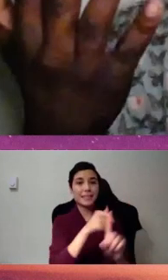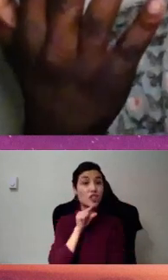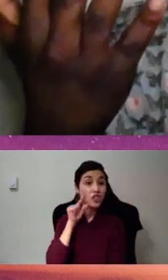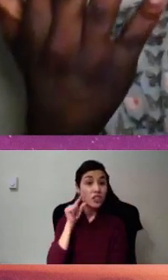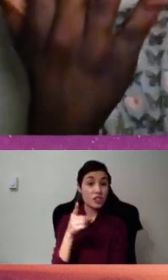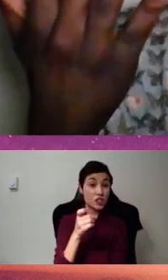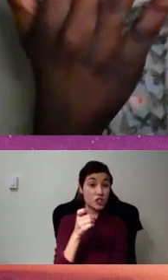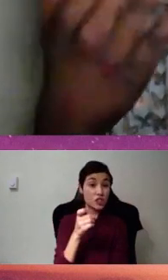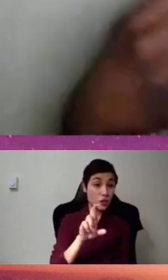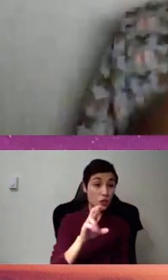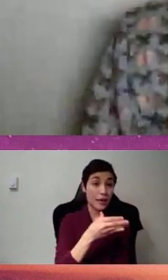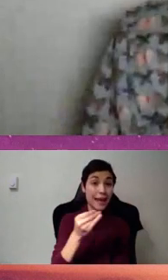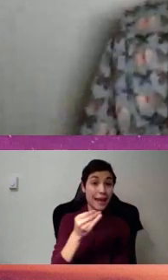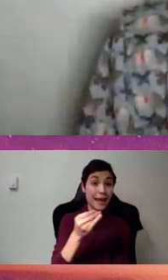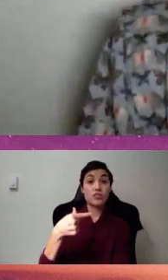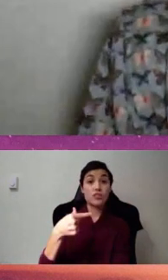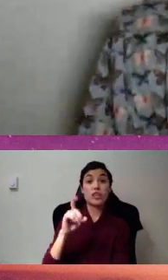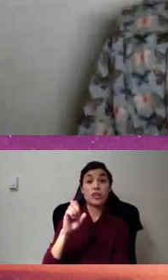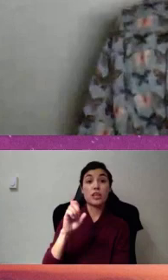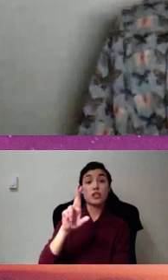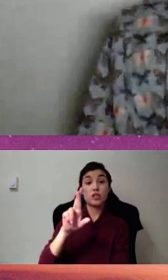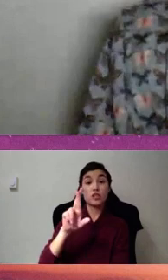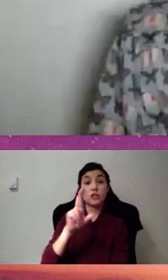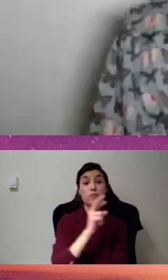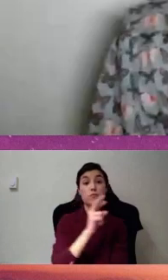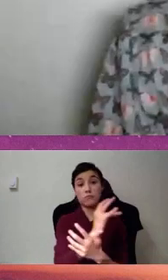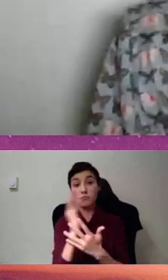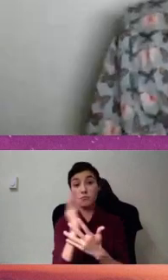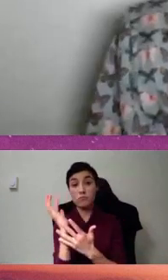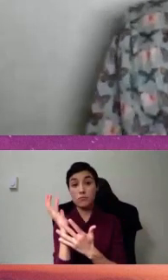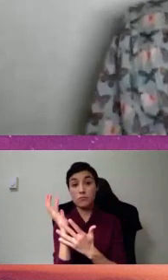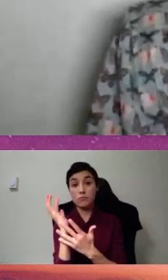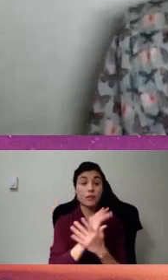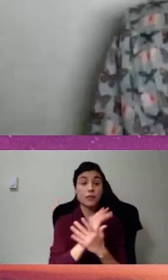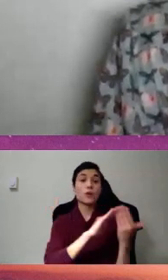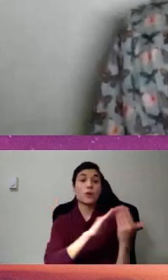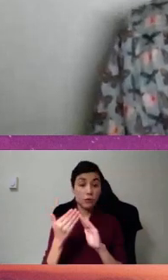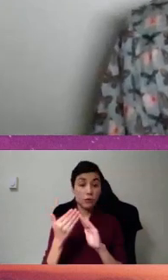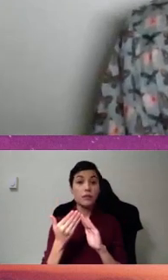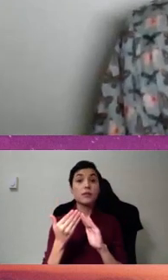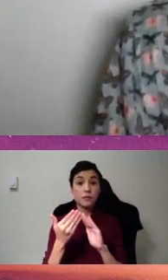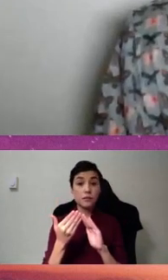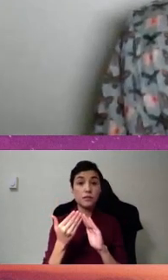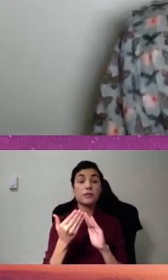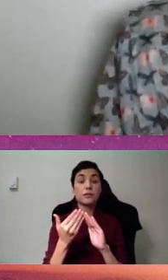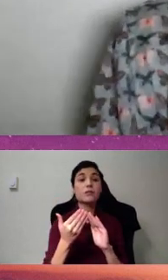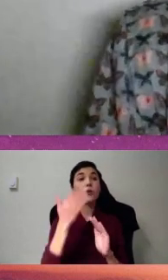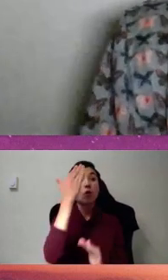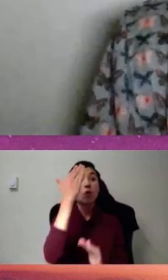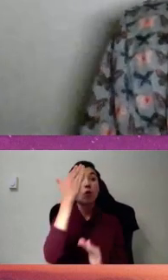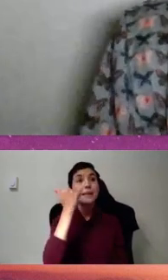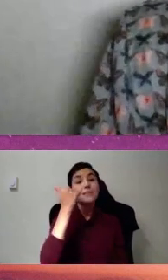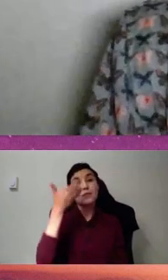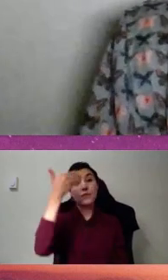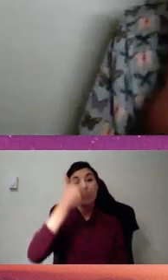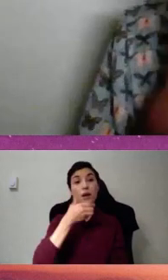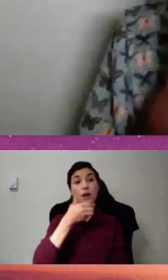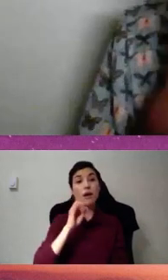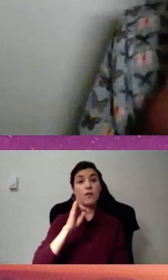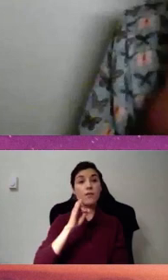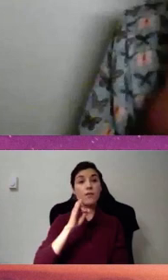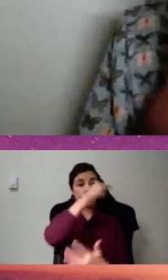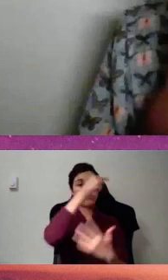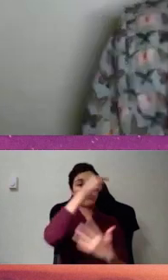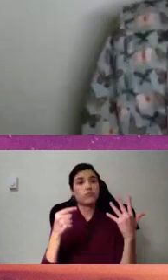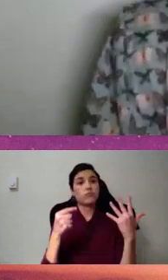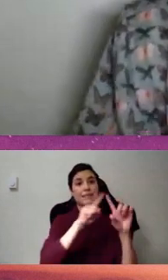the forefront of some of these environmental struggles that you have named and some of the other struggles. So really appreciate those connections